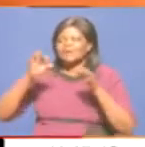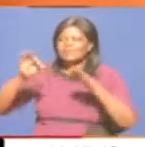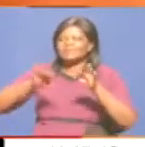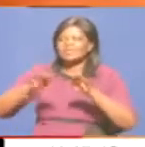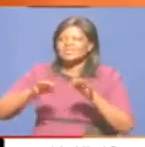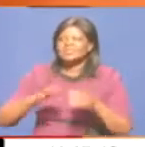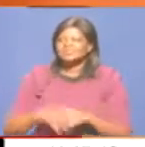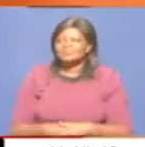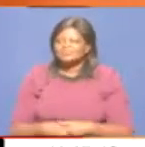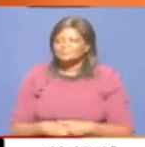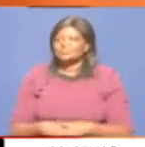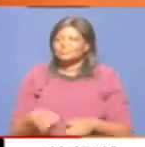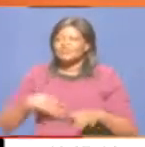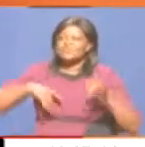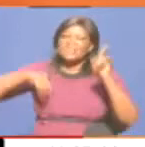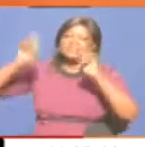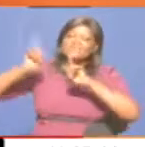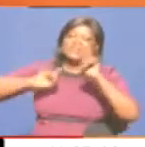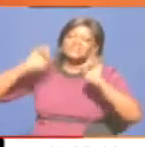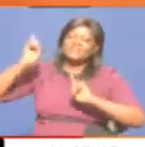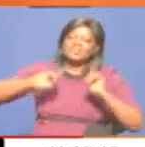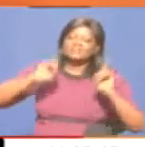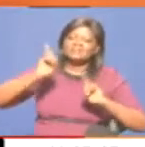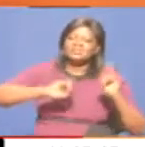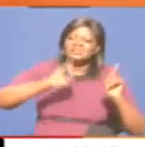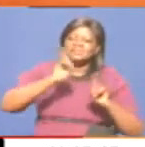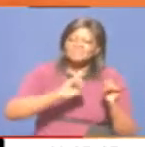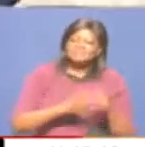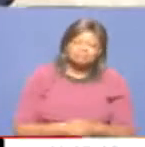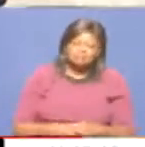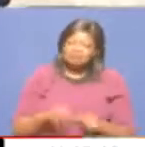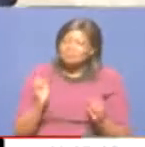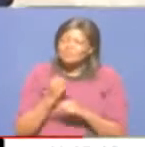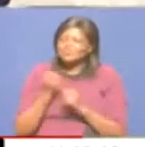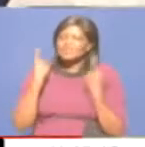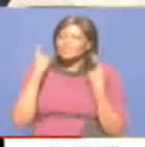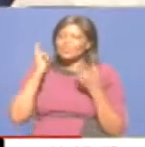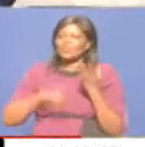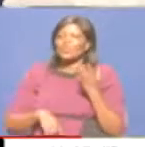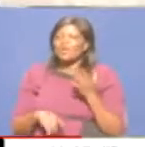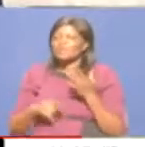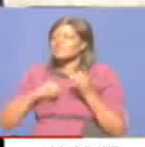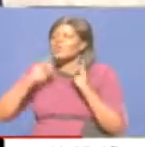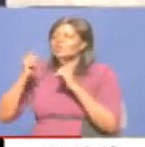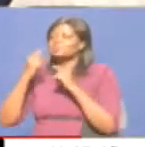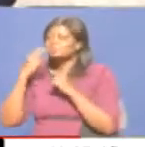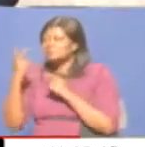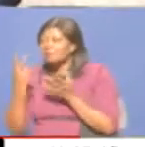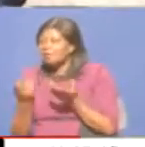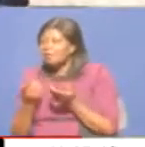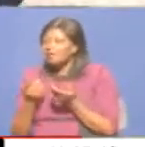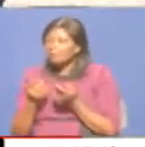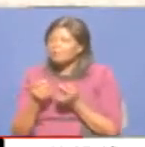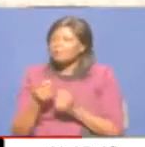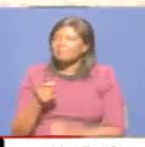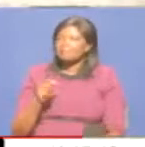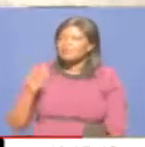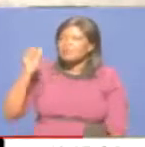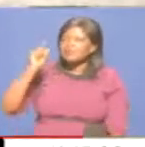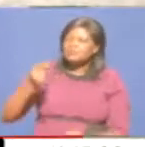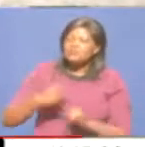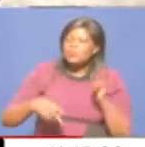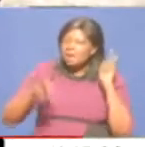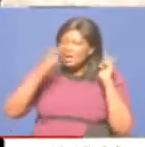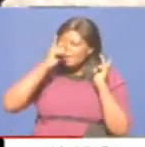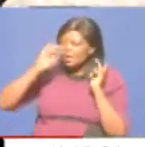lot of overseas trips, and we are and having the we COVID can't understand lockdown. What they are going to benchmark, yes. in Italy, yes. from Kakamega County.